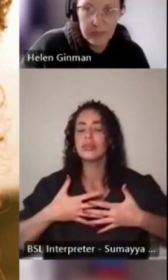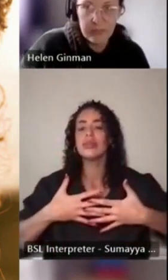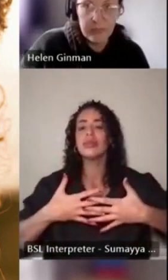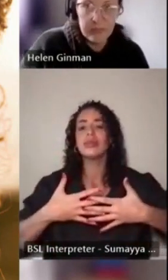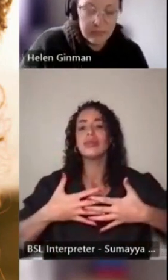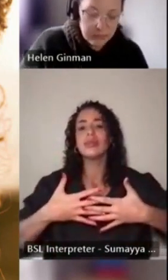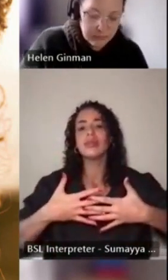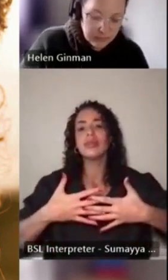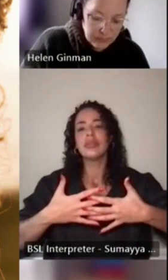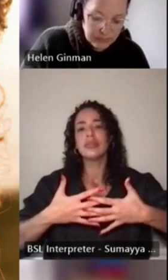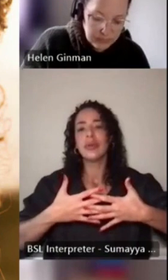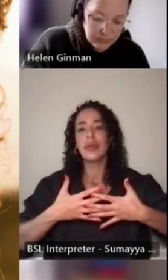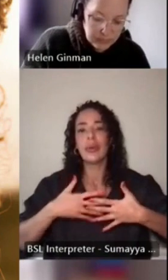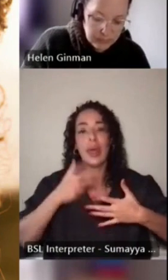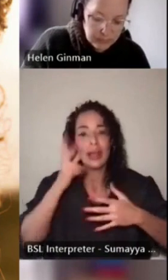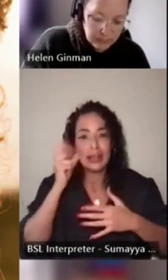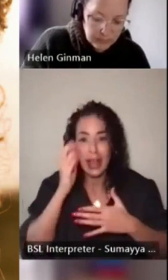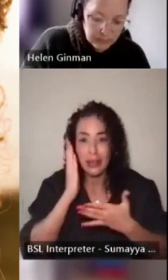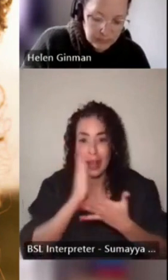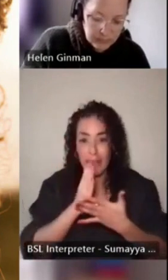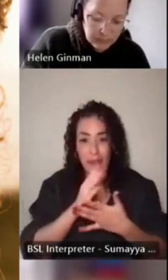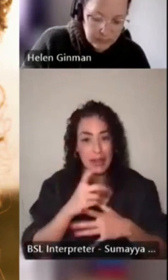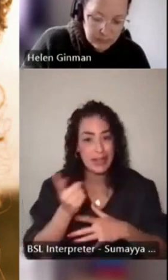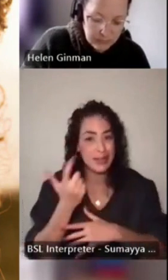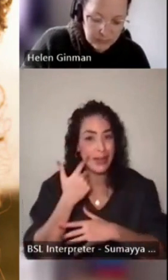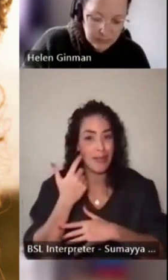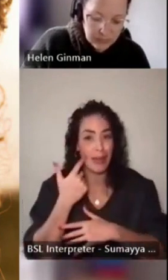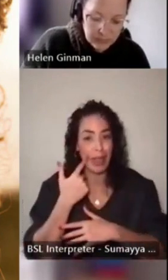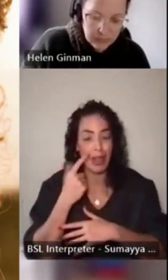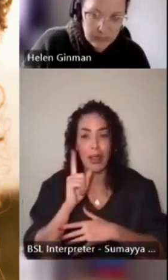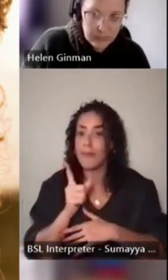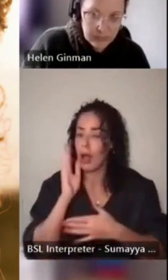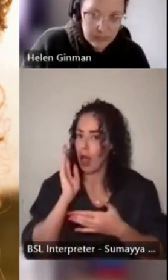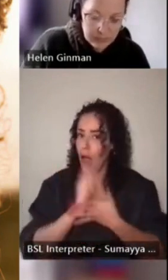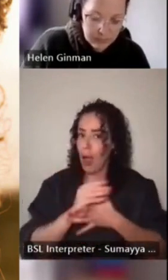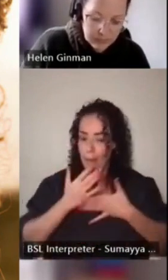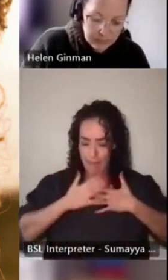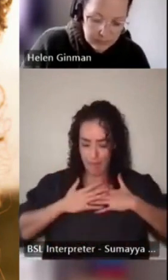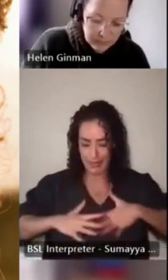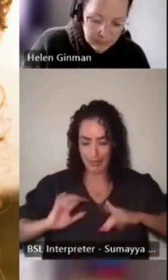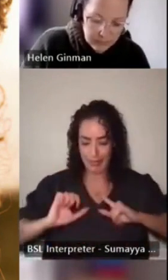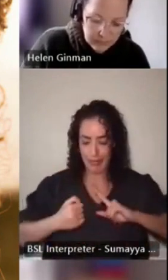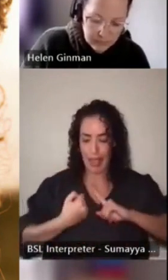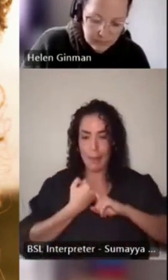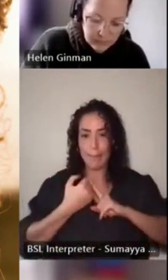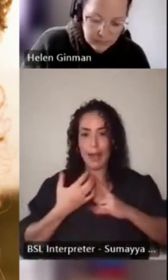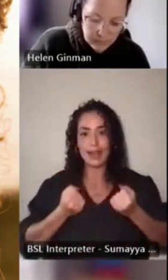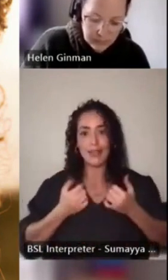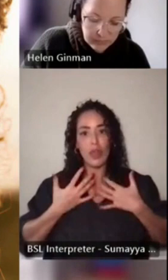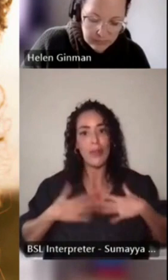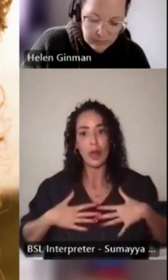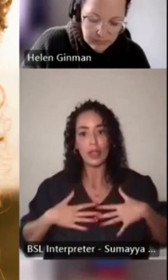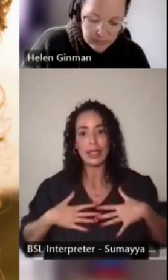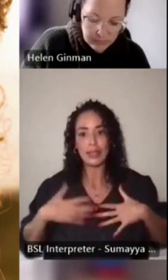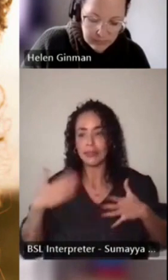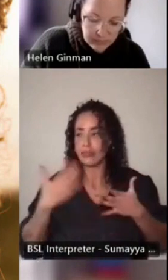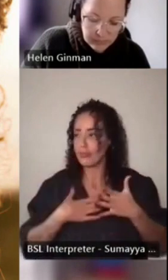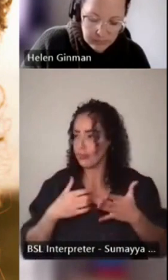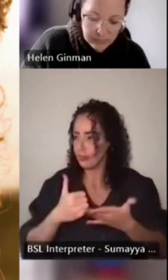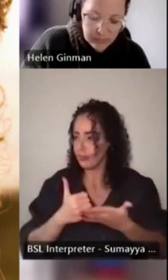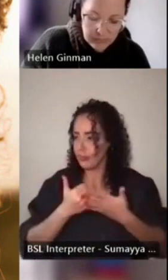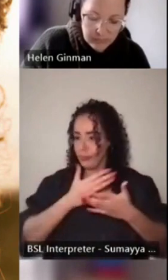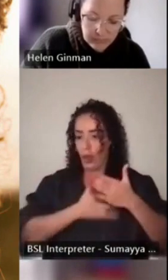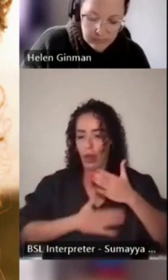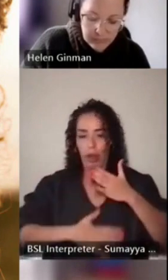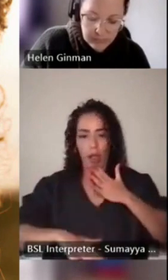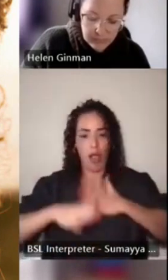sounds very simple, but it really does have a physiological impact on our bodies. It just helps calm our nervous